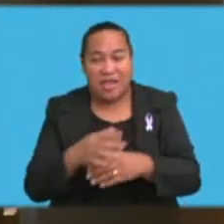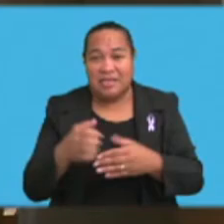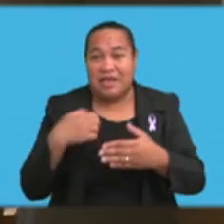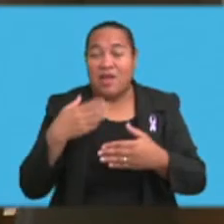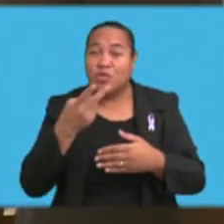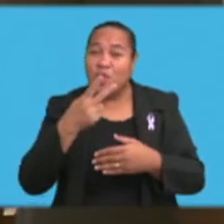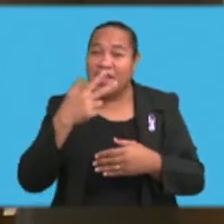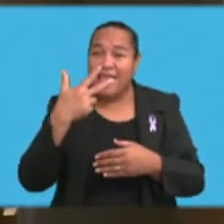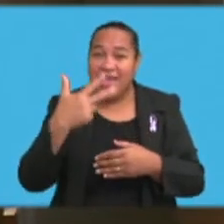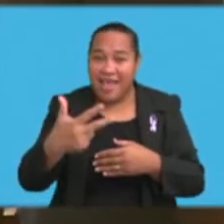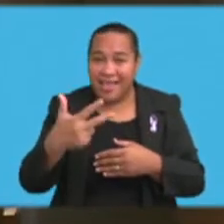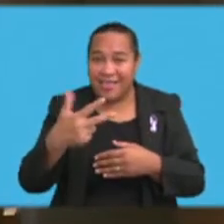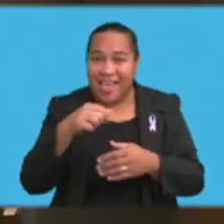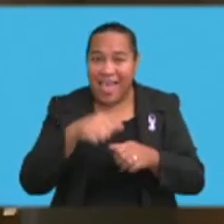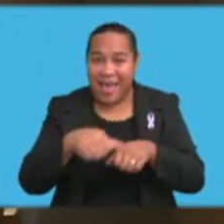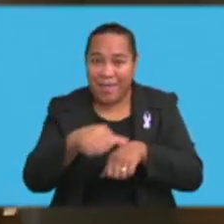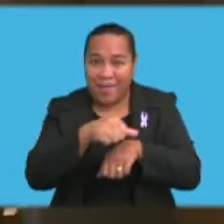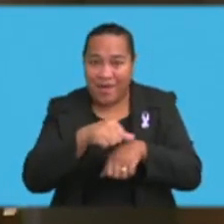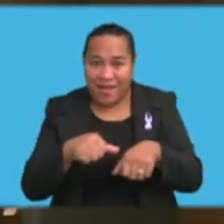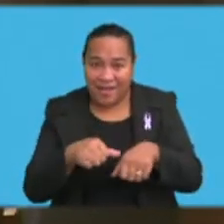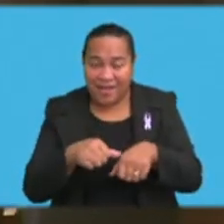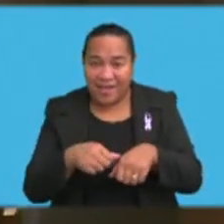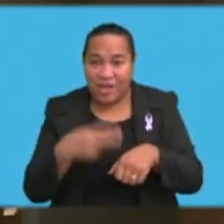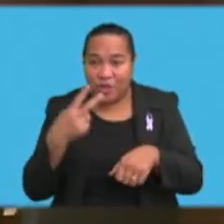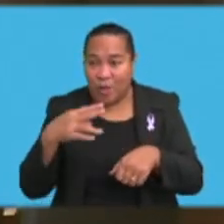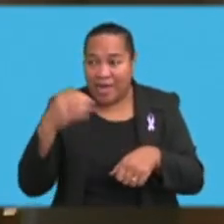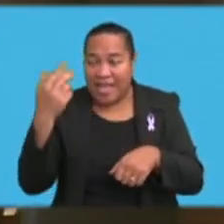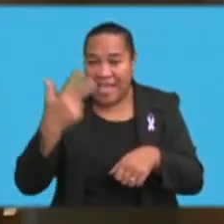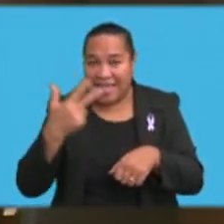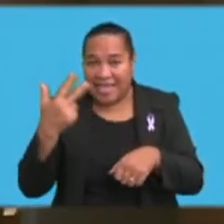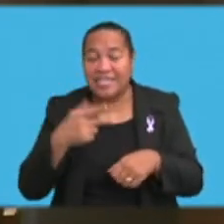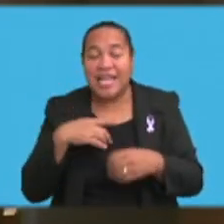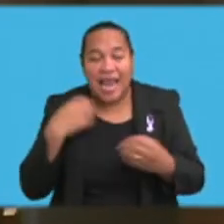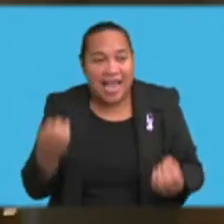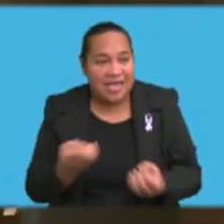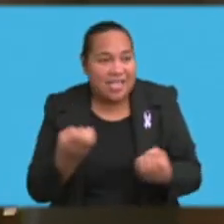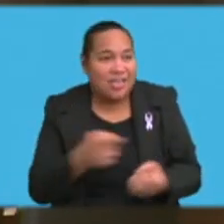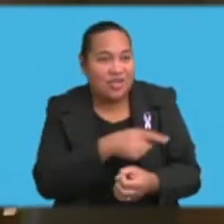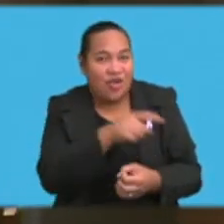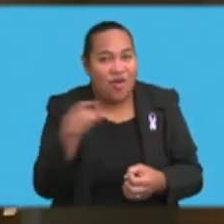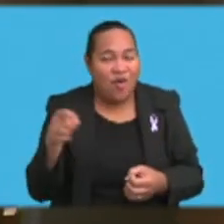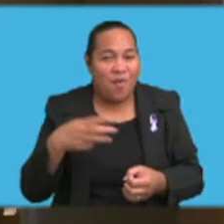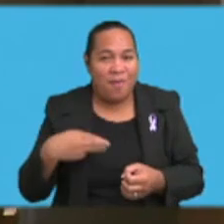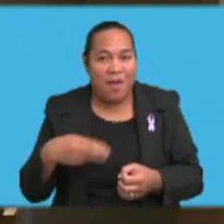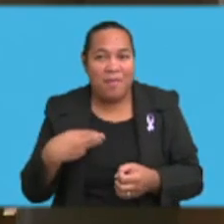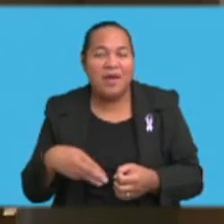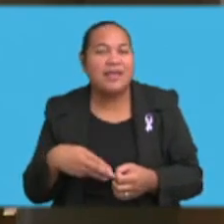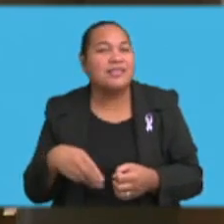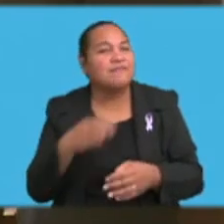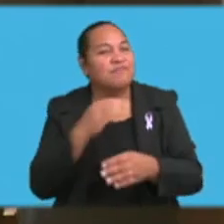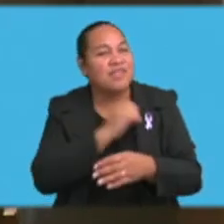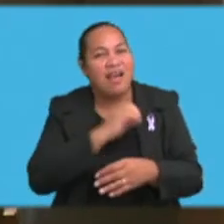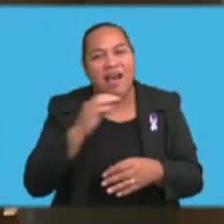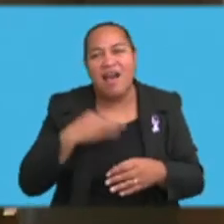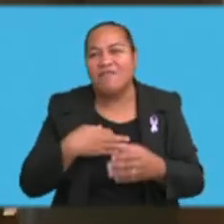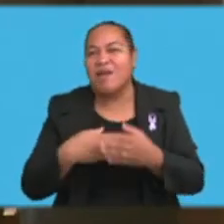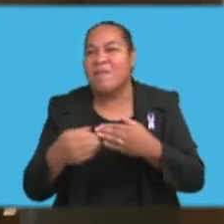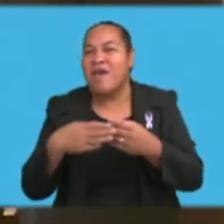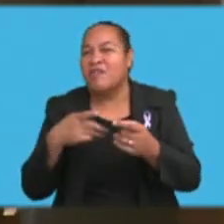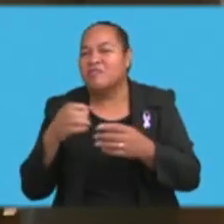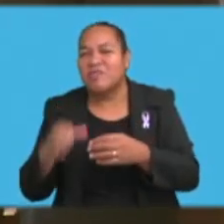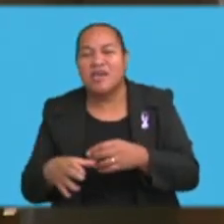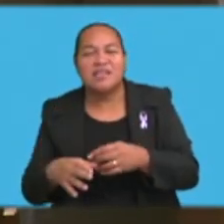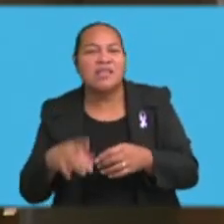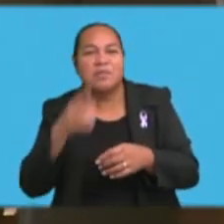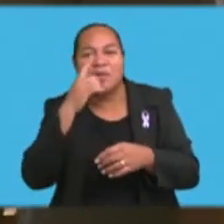28th of April 2018, and I urge all members of Parliament, employers, workers, members of the public watching from